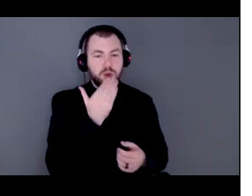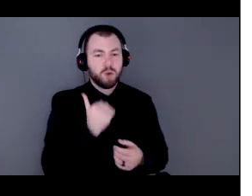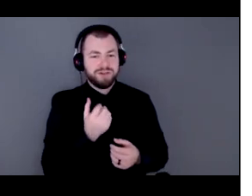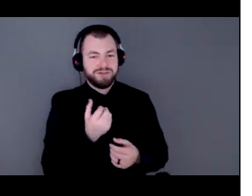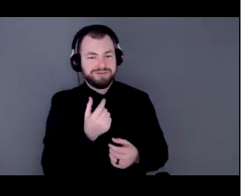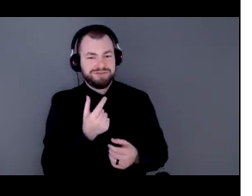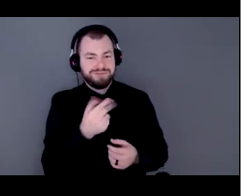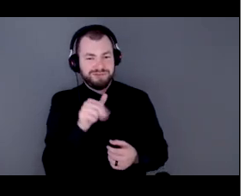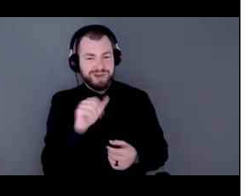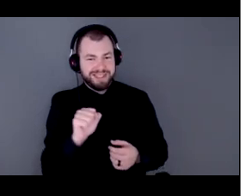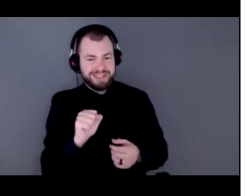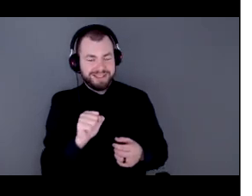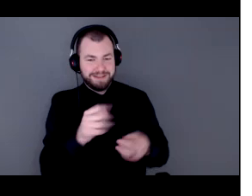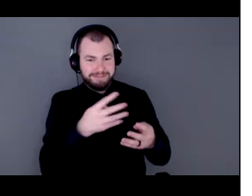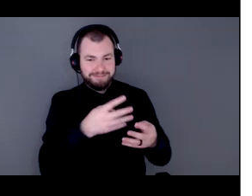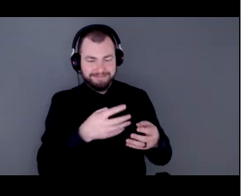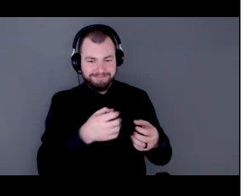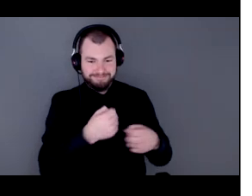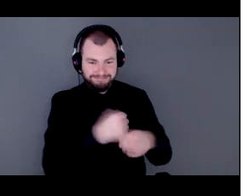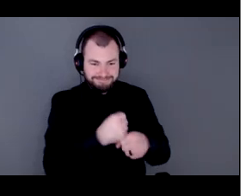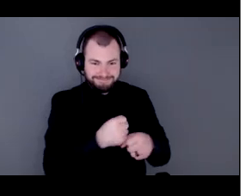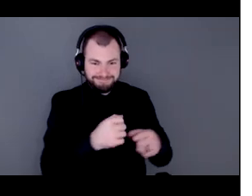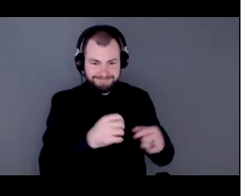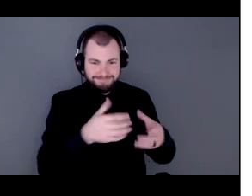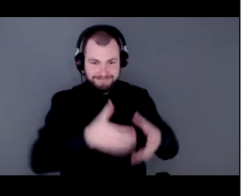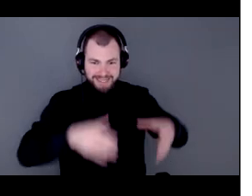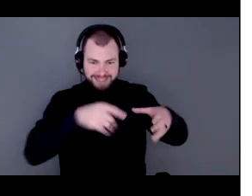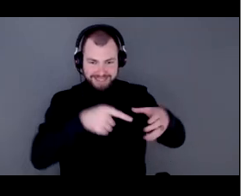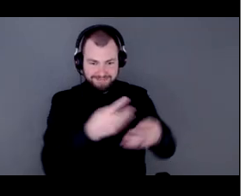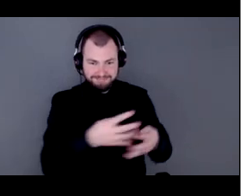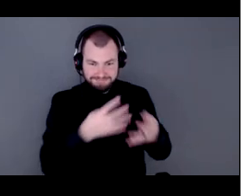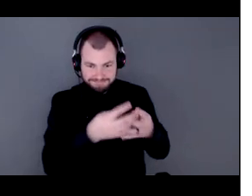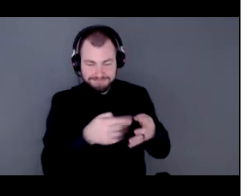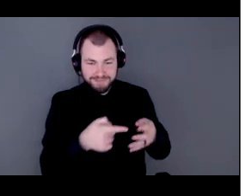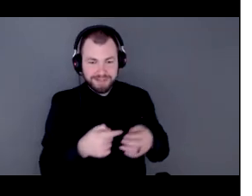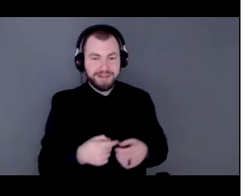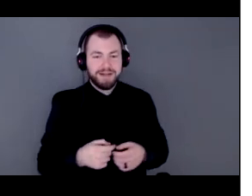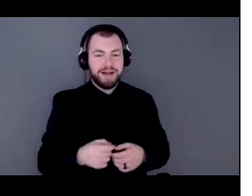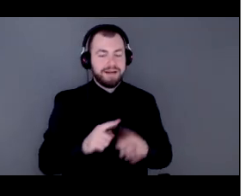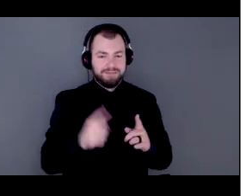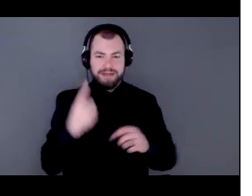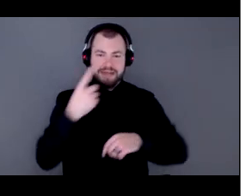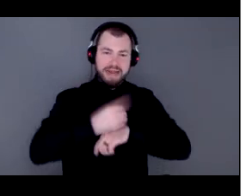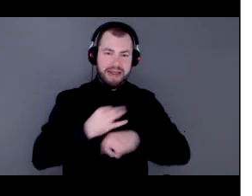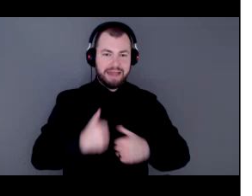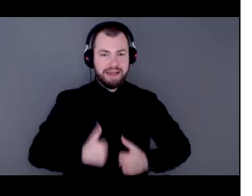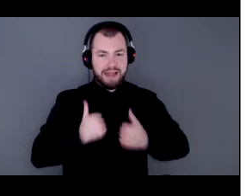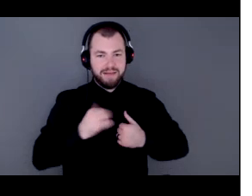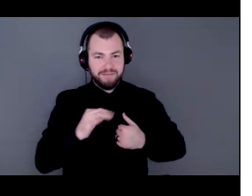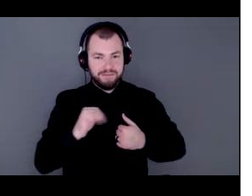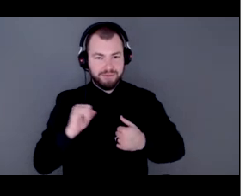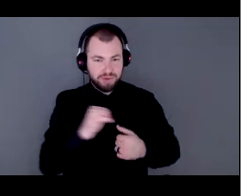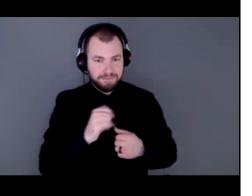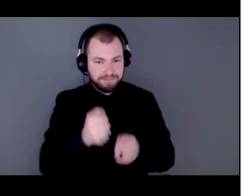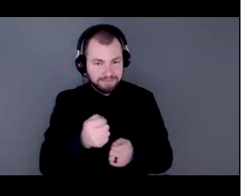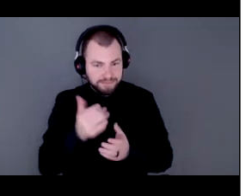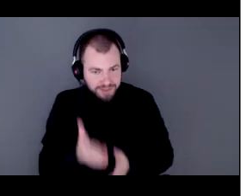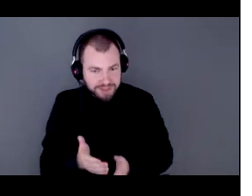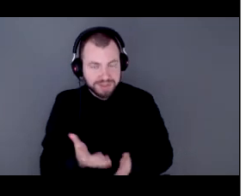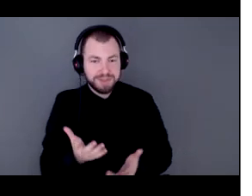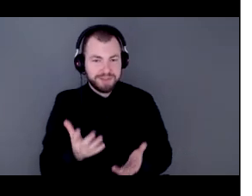chef demonstrations, different day in the life of a shrimper, everything you can think of, including a fishing clinic. Next